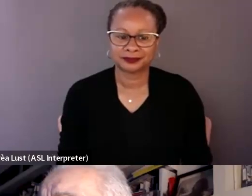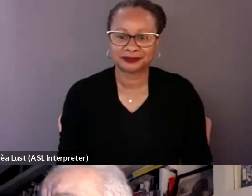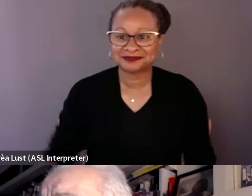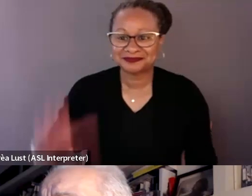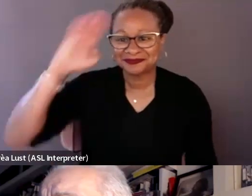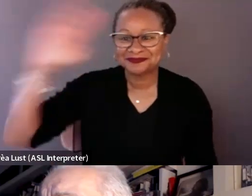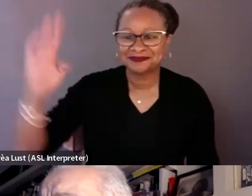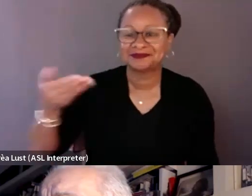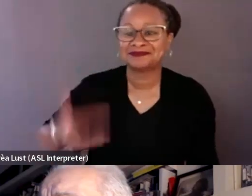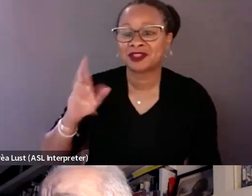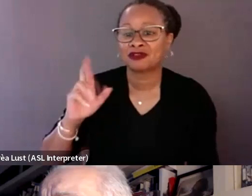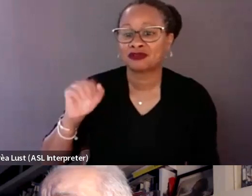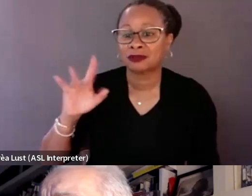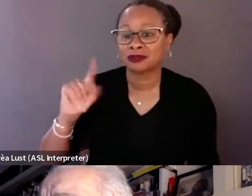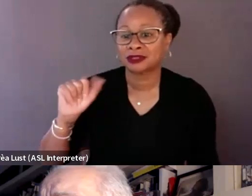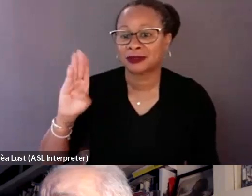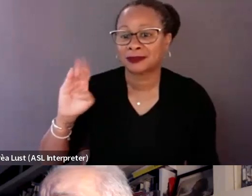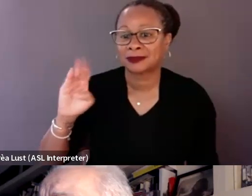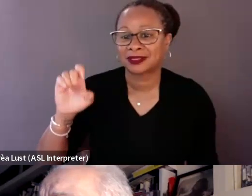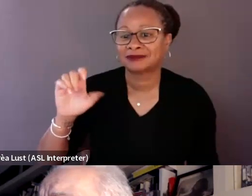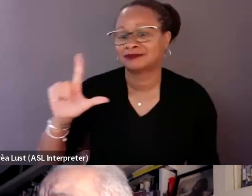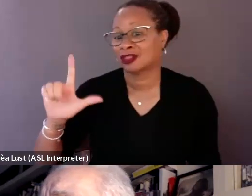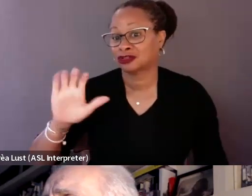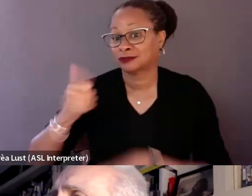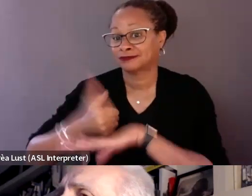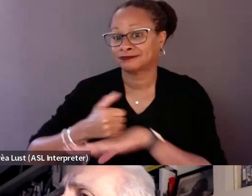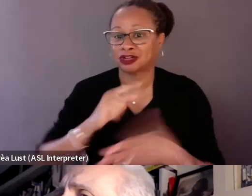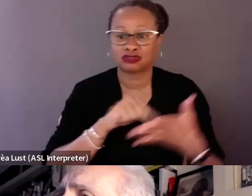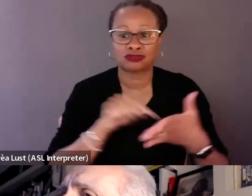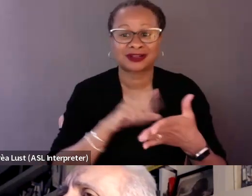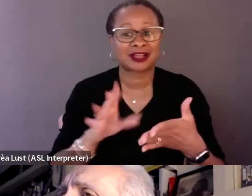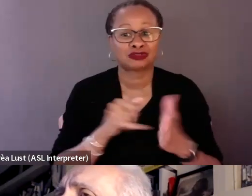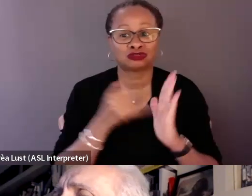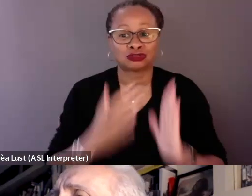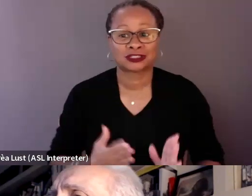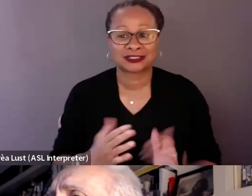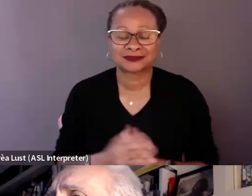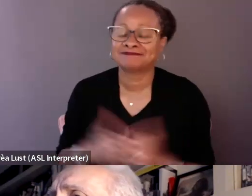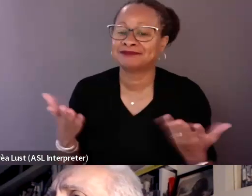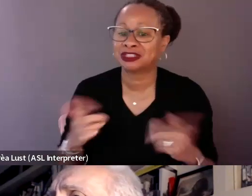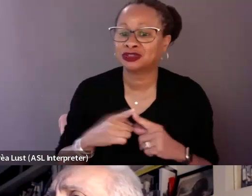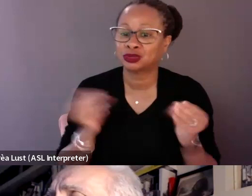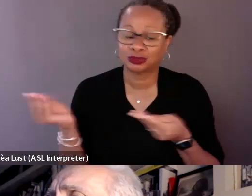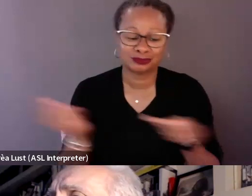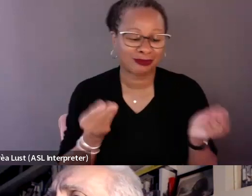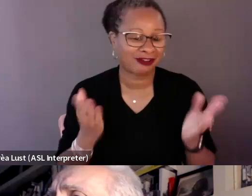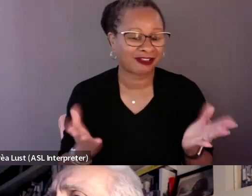Hi, I'm Robert Abele. I'm a Los Angeles-based critic and journalist, and I'm here to moderate